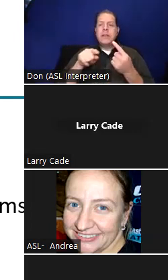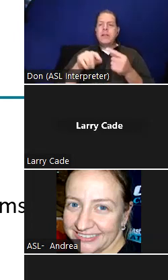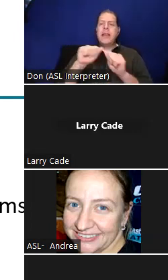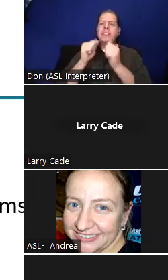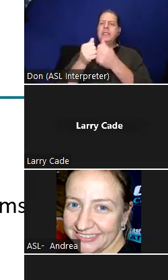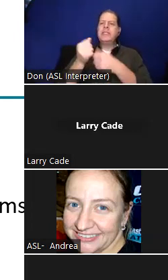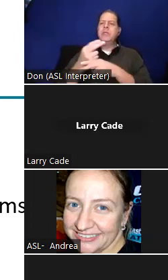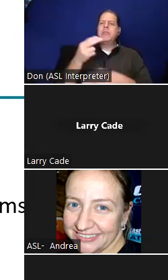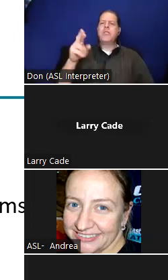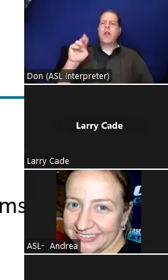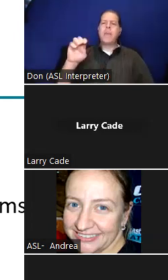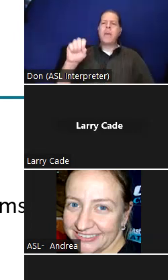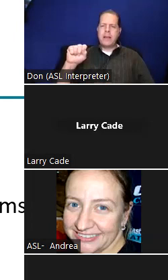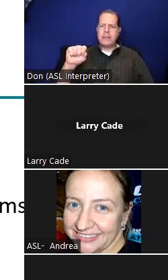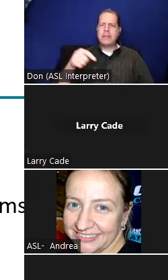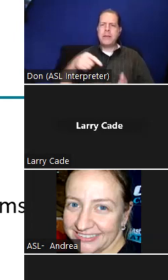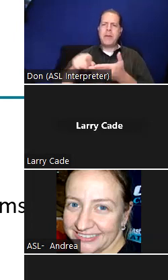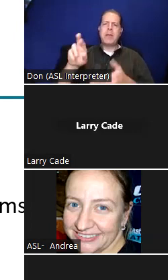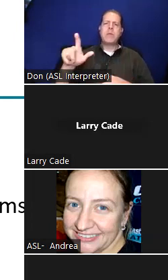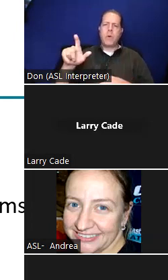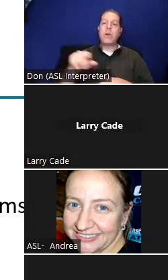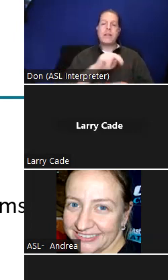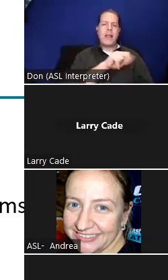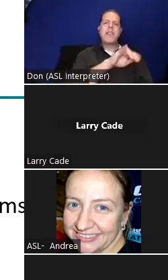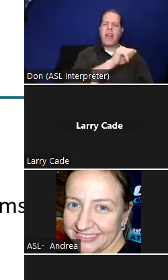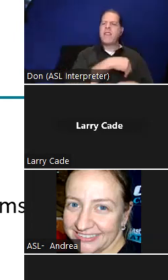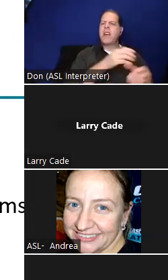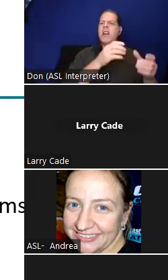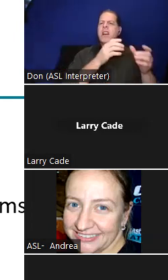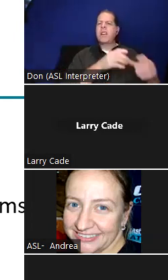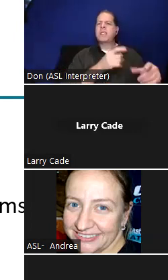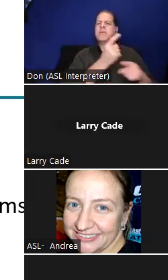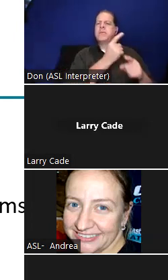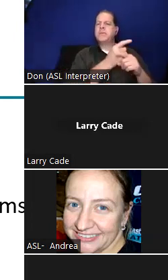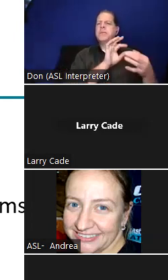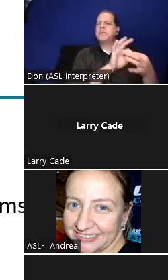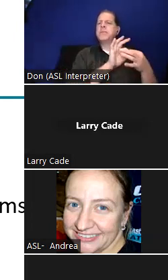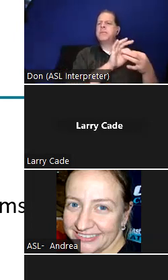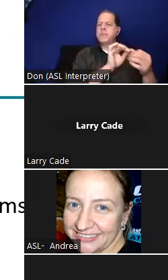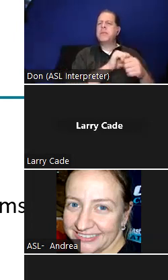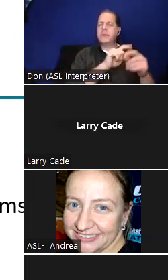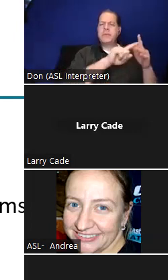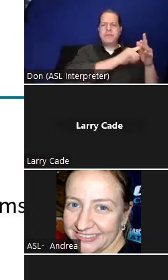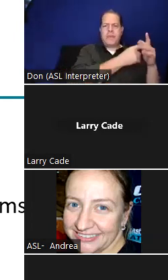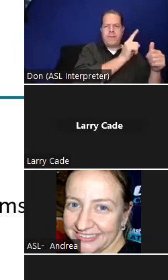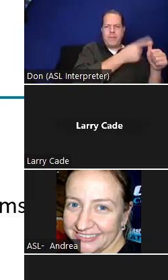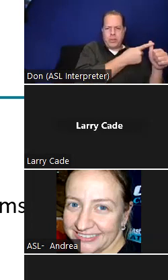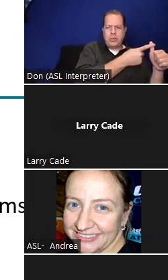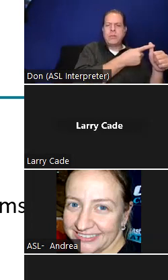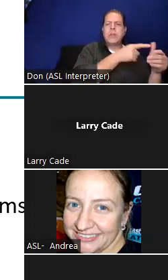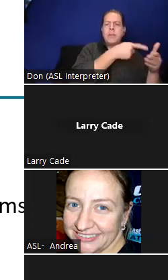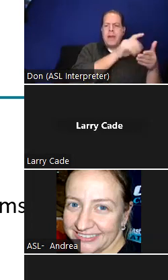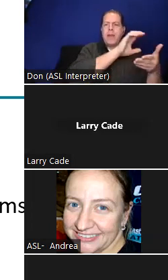the HRMS payroll system. Navia does have a custom relationship there where we initiate the payroll deduction